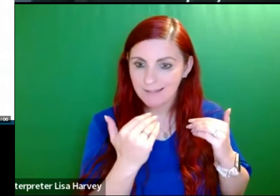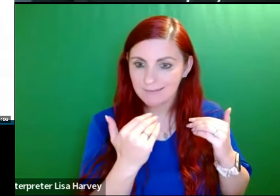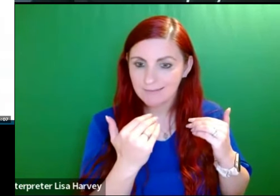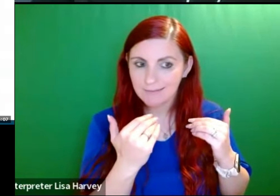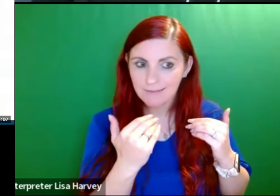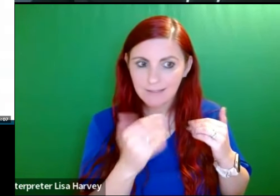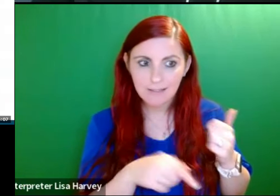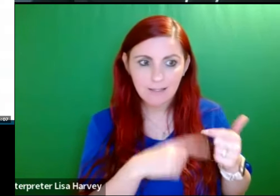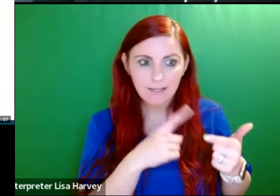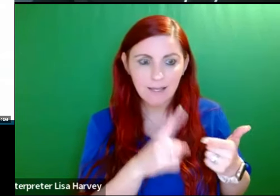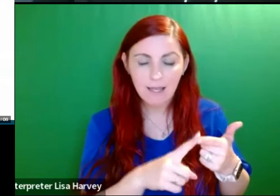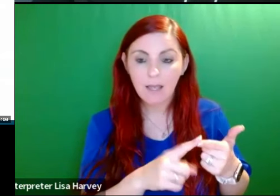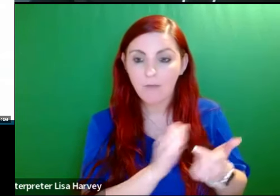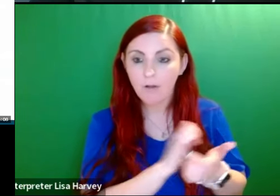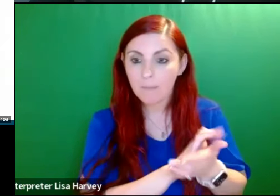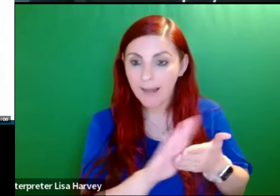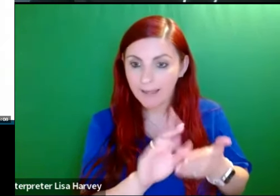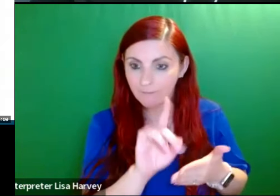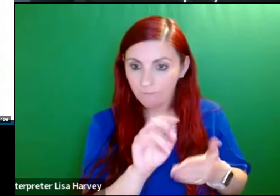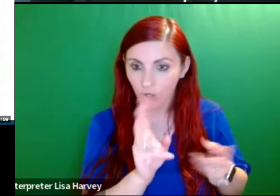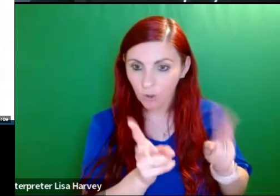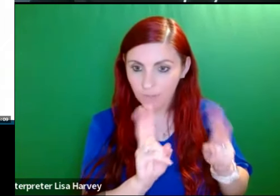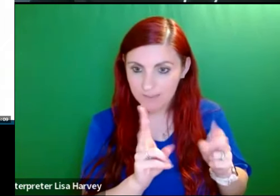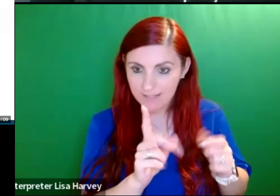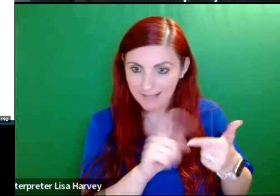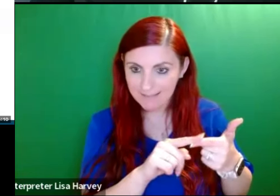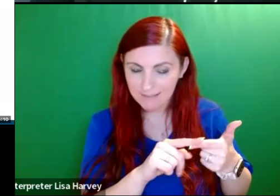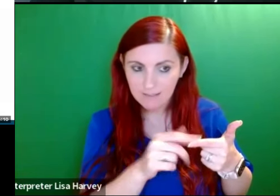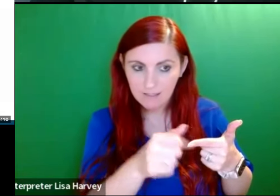followed by plain verbs.